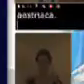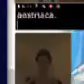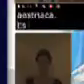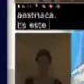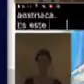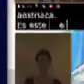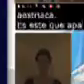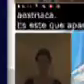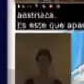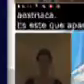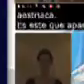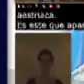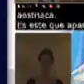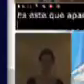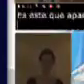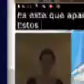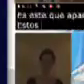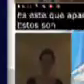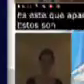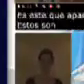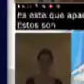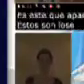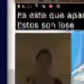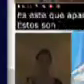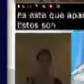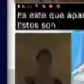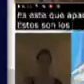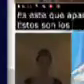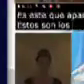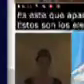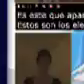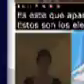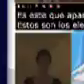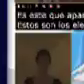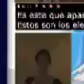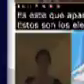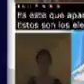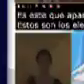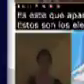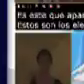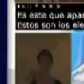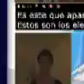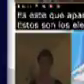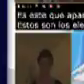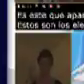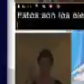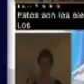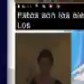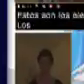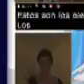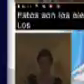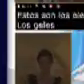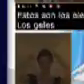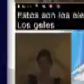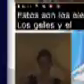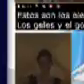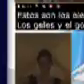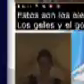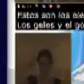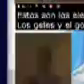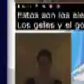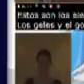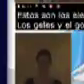in GTech rather, on screen. These are the electrodes we used, the gels, and the